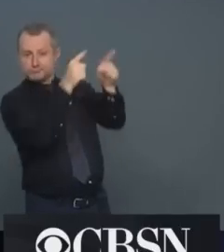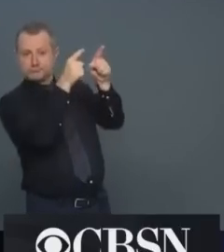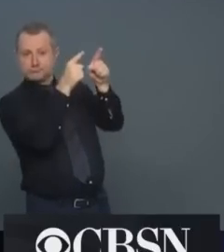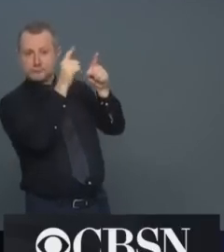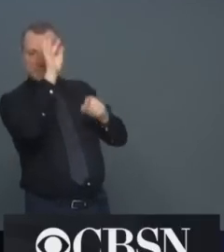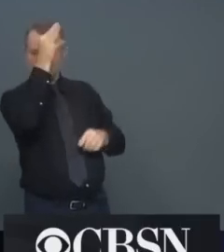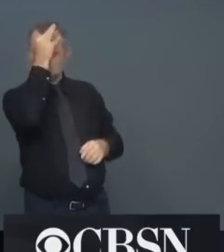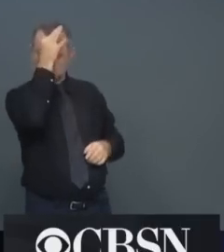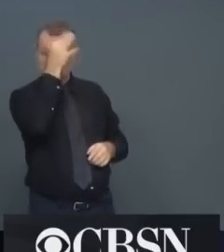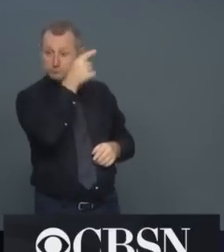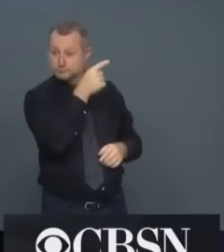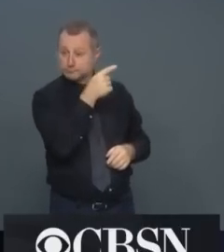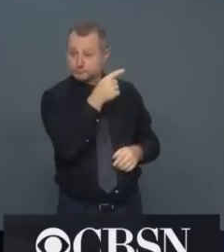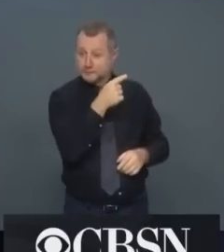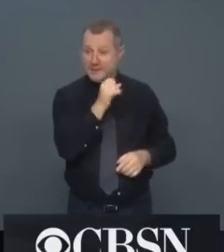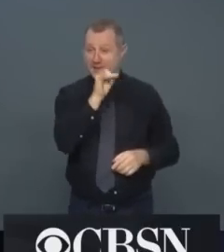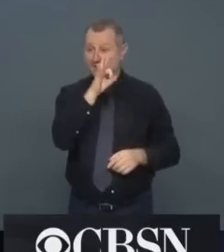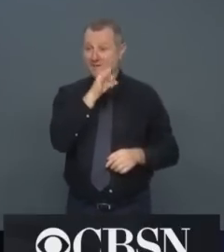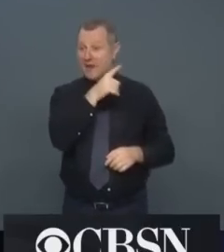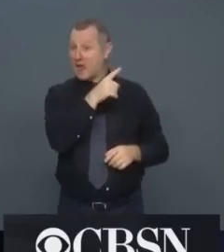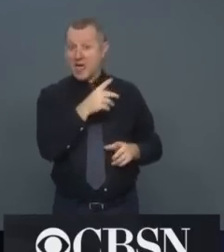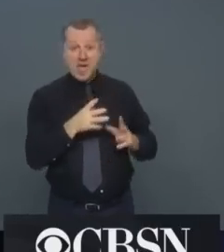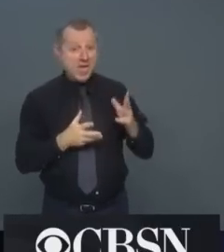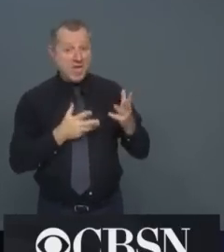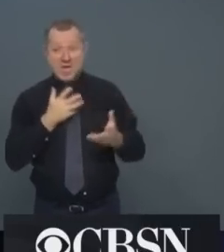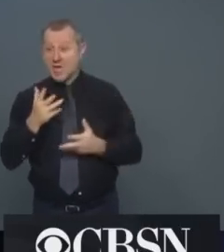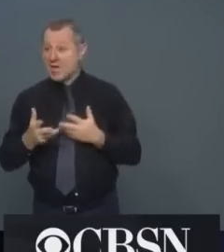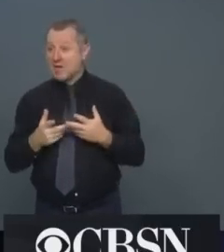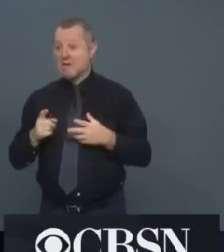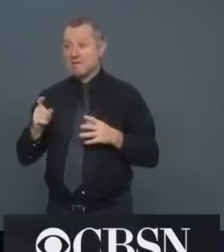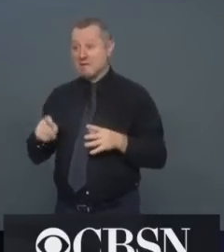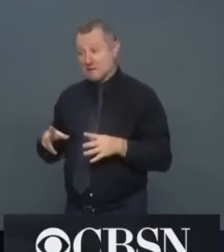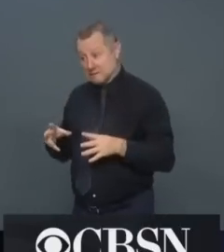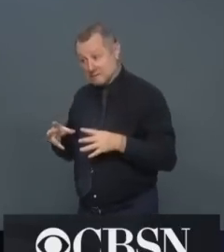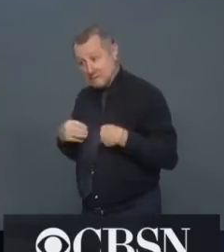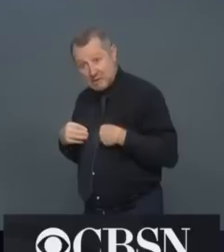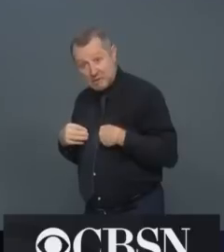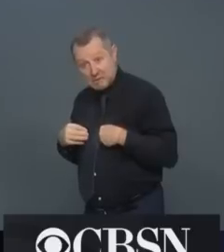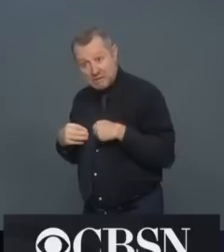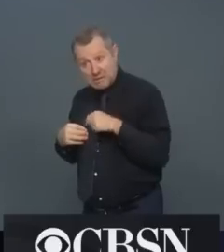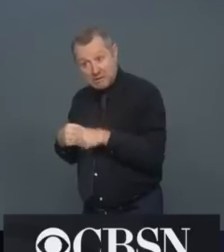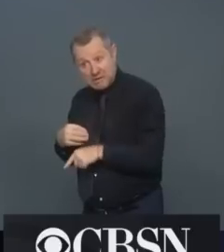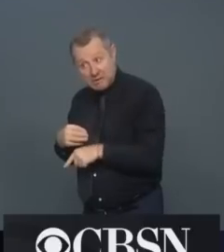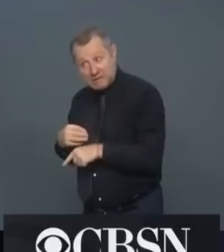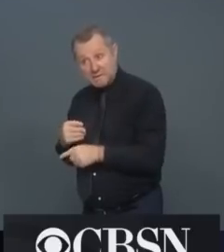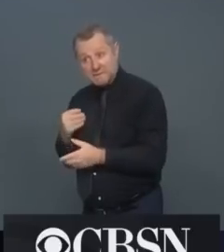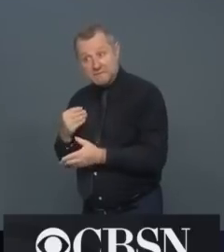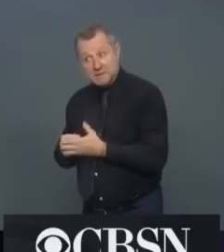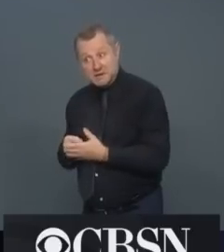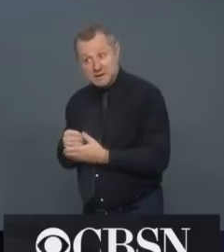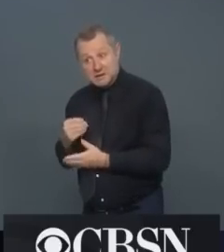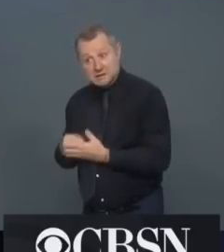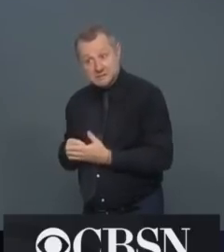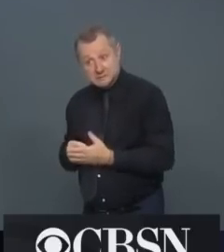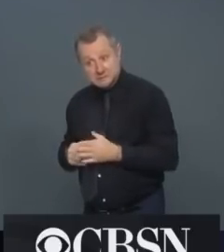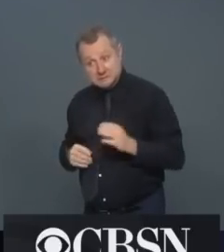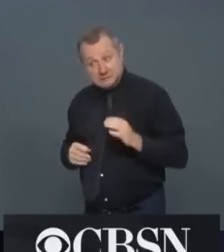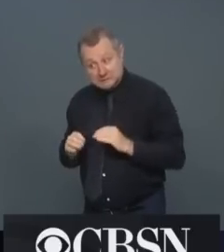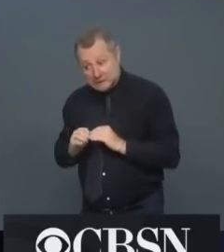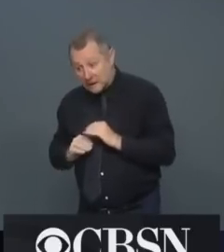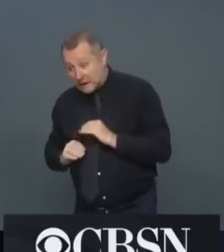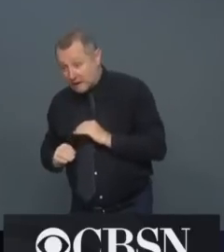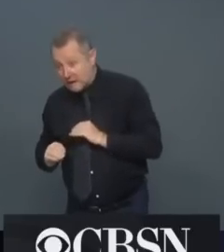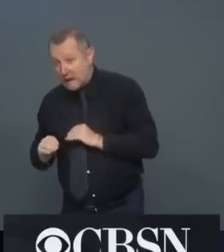if you did get to the worst case scenario, it would be a financial circumstance not seen since